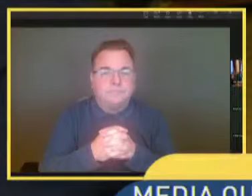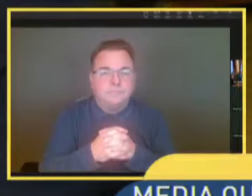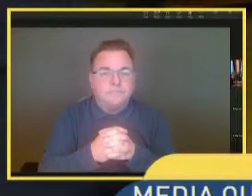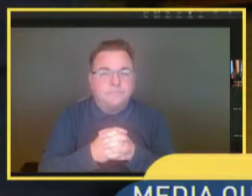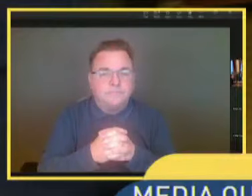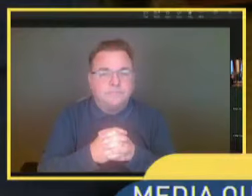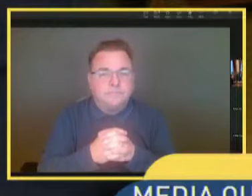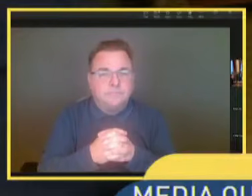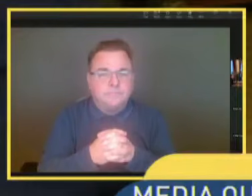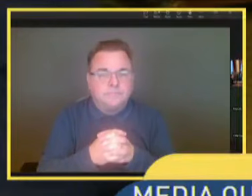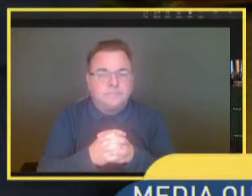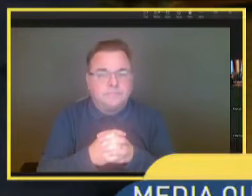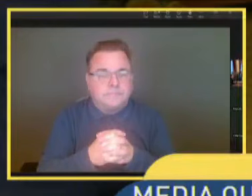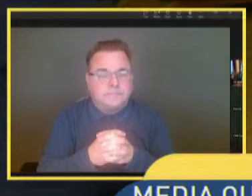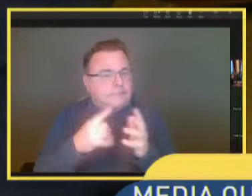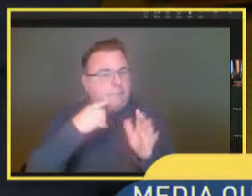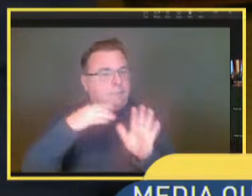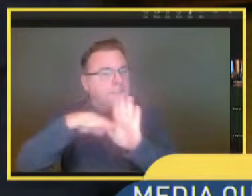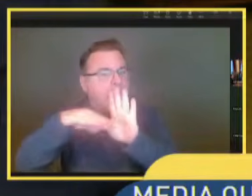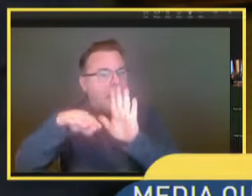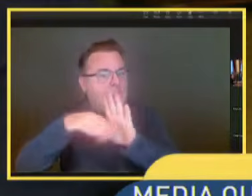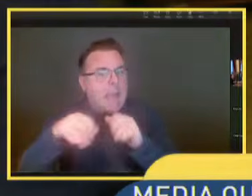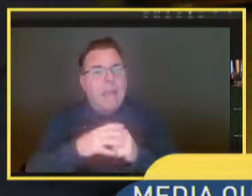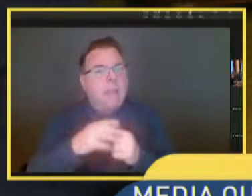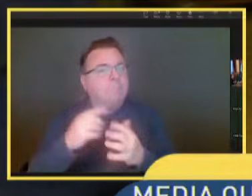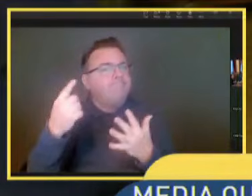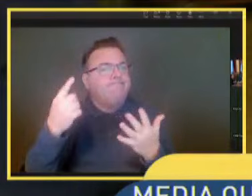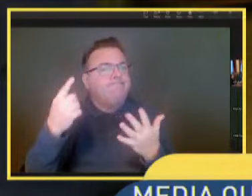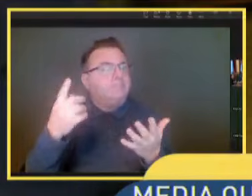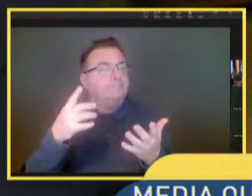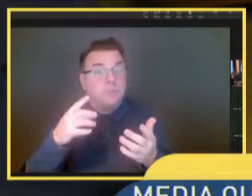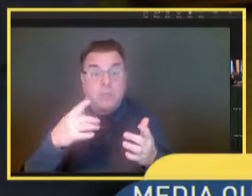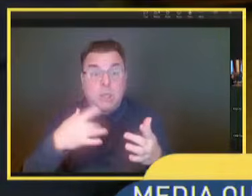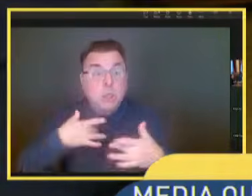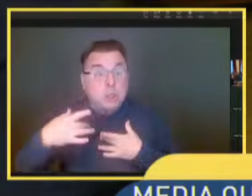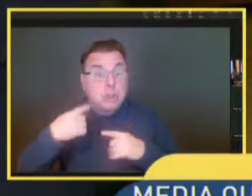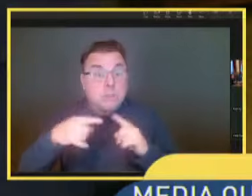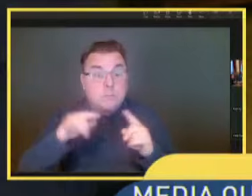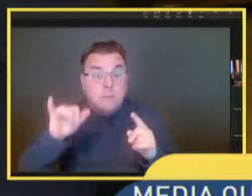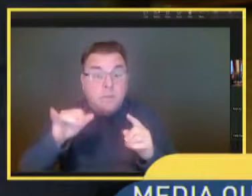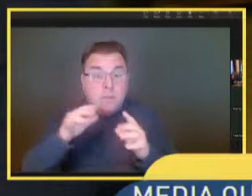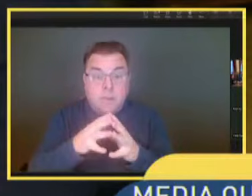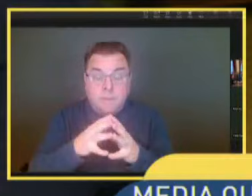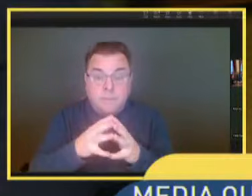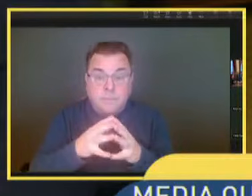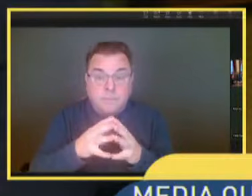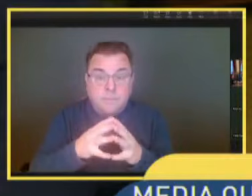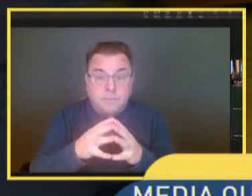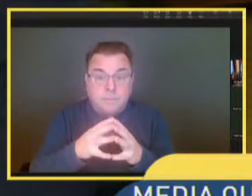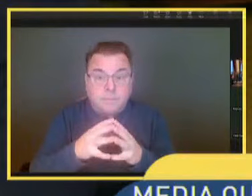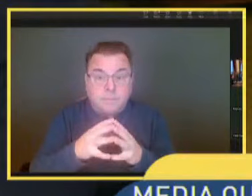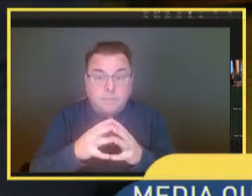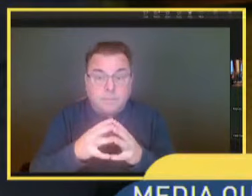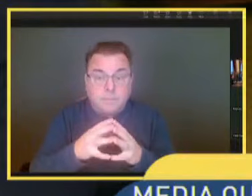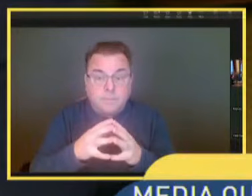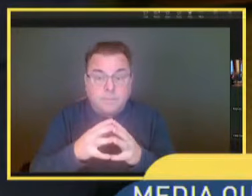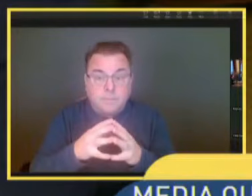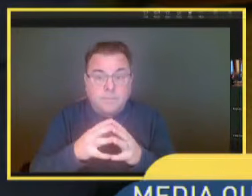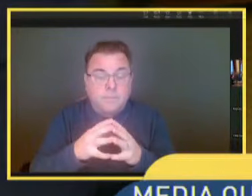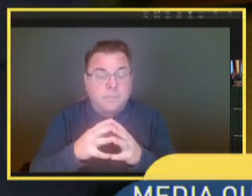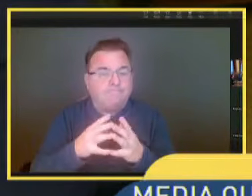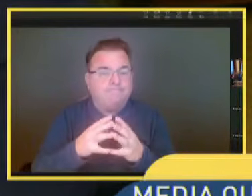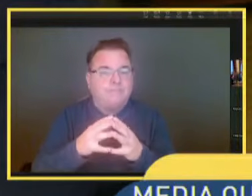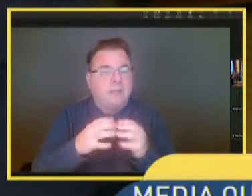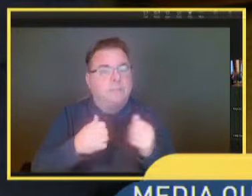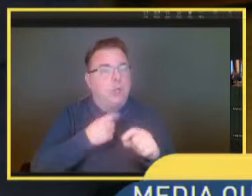somewhat unsubstantiated. Do you have any concern that those grassroots groups, do you have advice to people who are